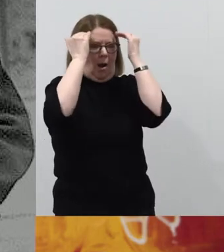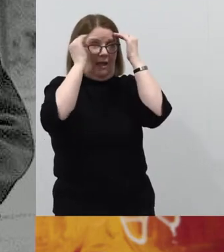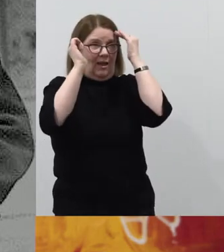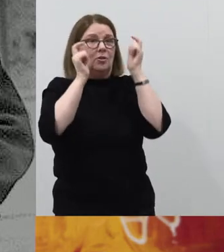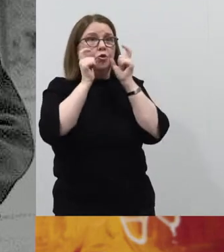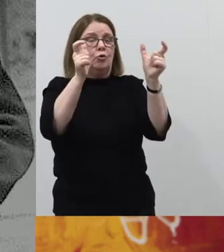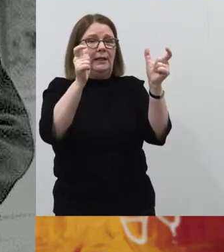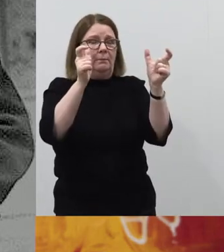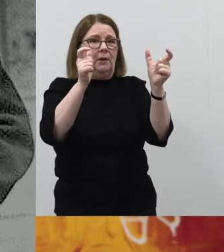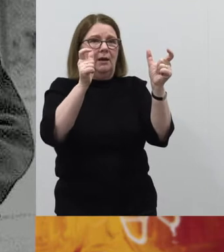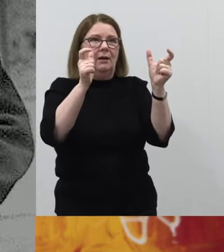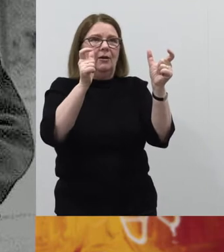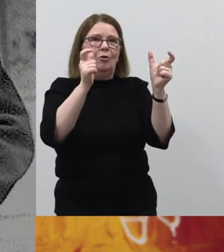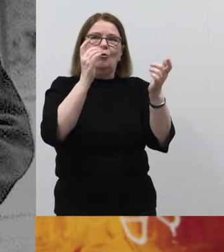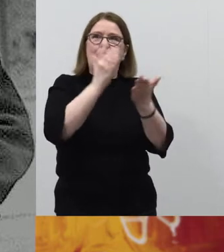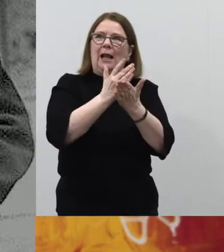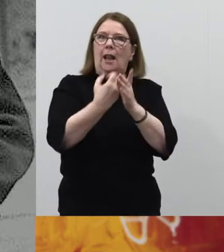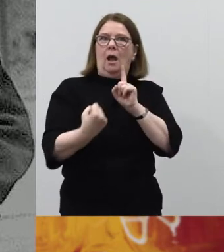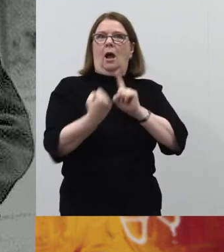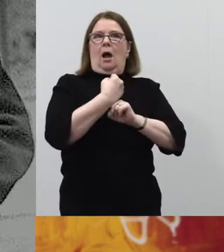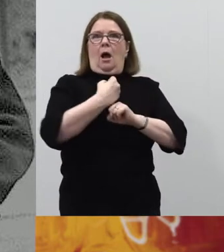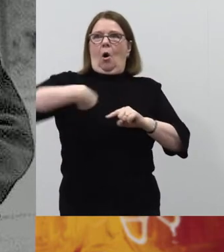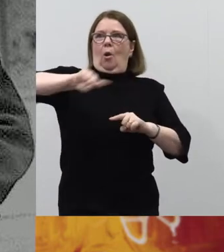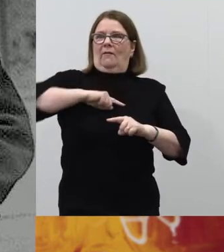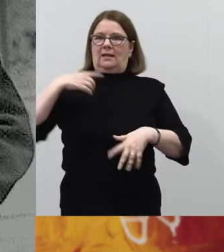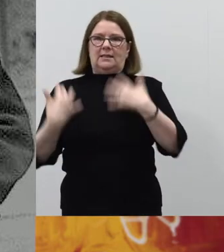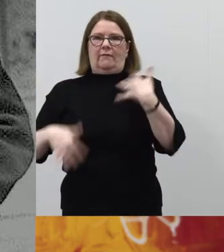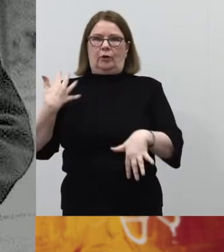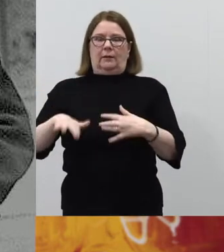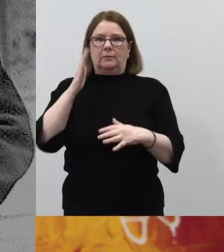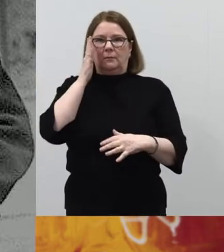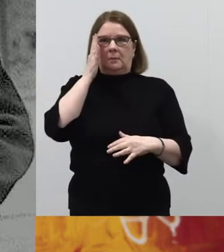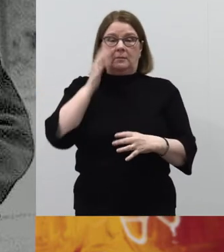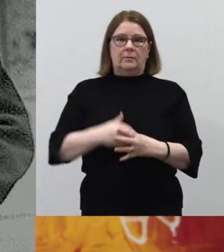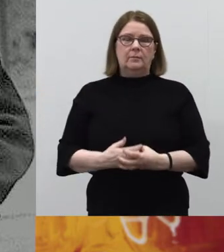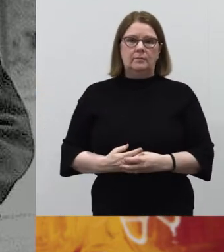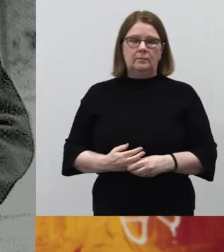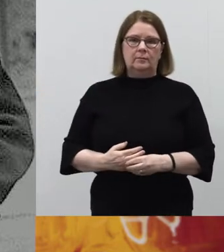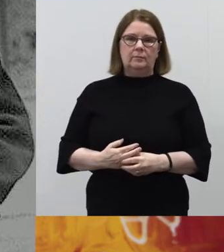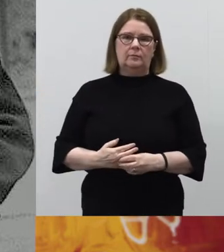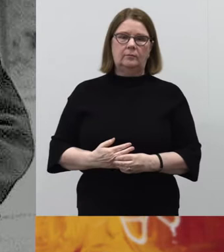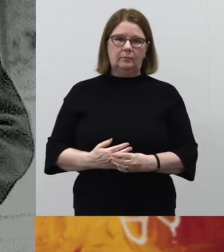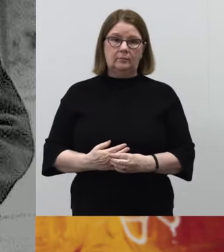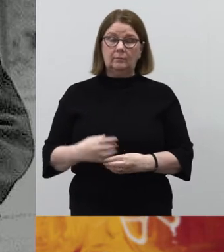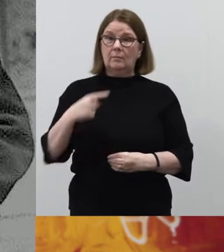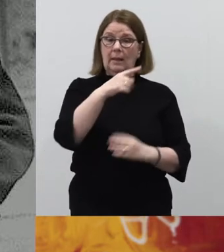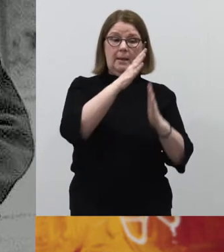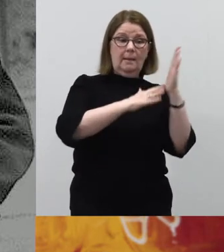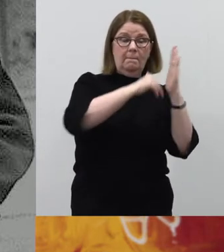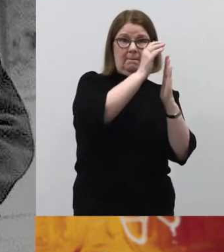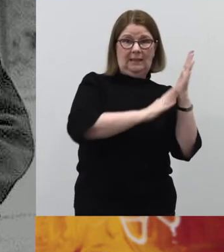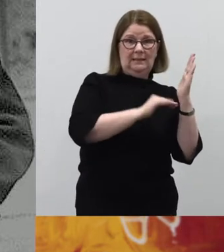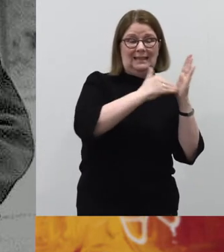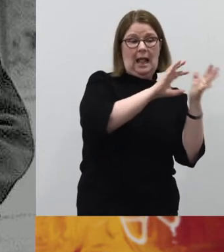It responds to the world with a wide range of emotional, perceptual, intellectual, behavioural and energy